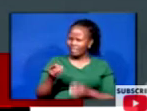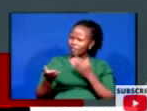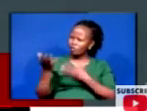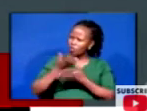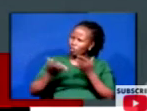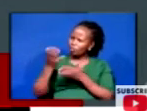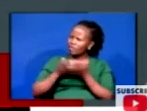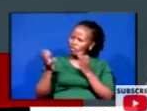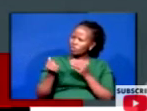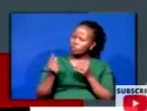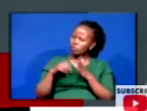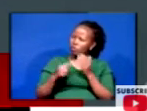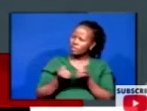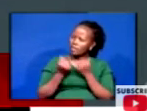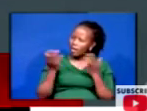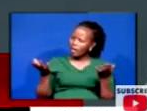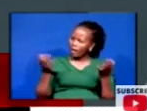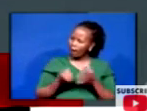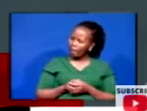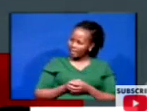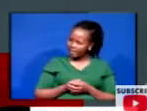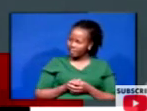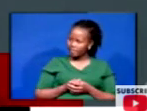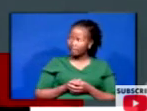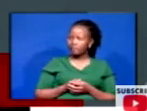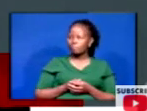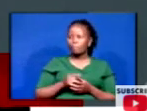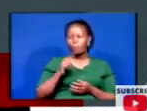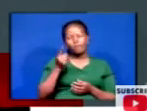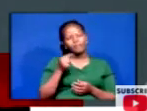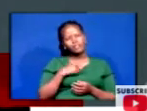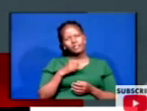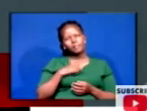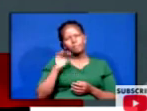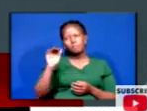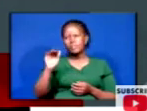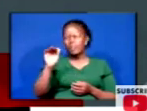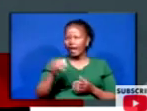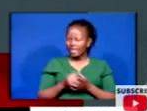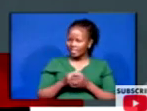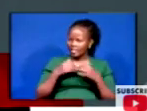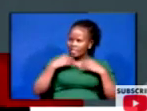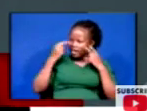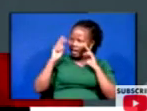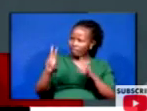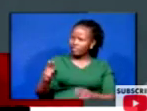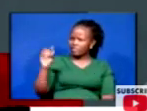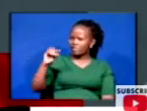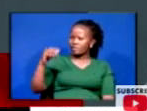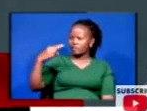go. Before I come to you, no problem. Let me just ask. We have seen Ghanaians' impressive record of